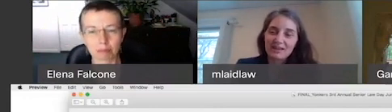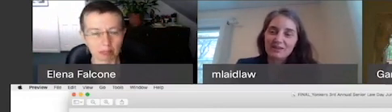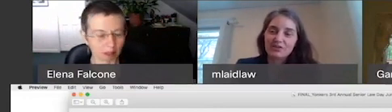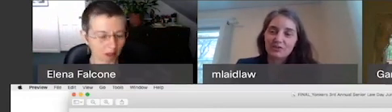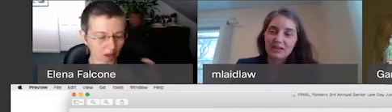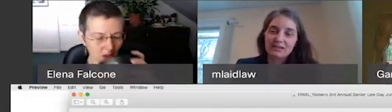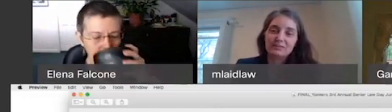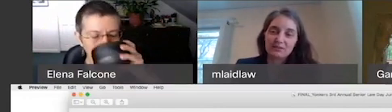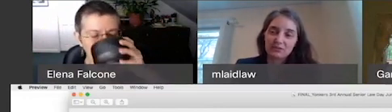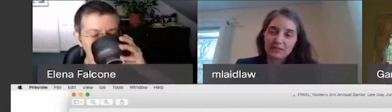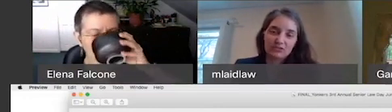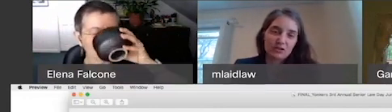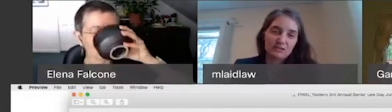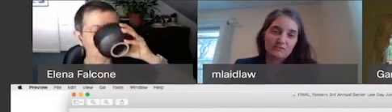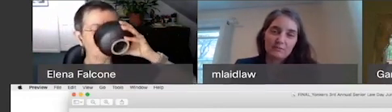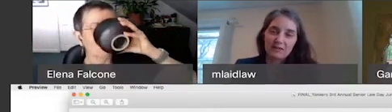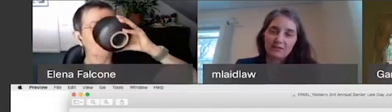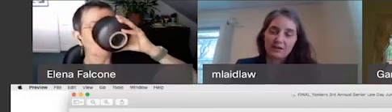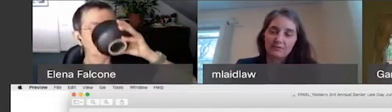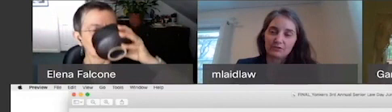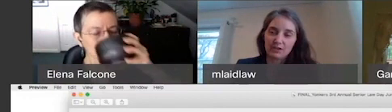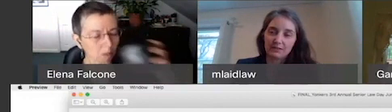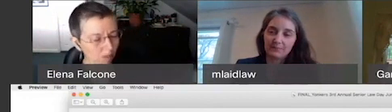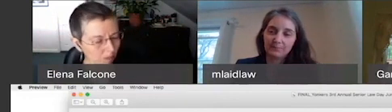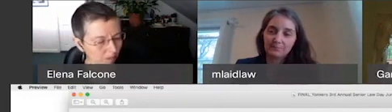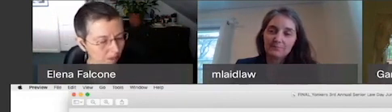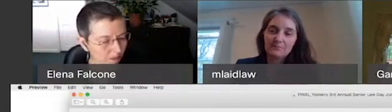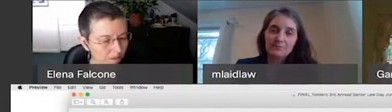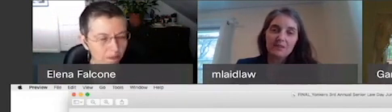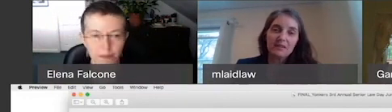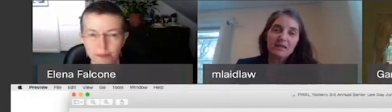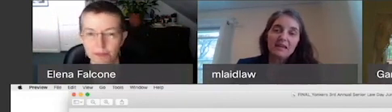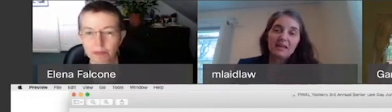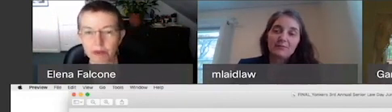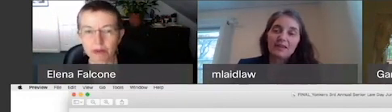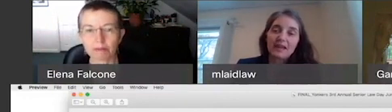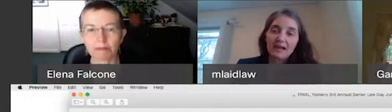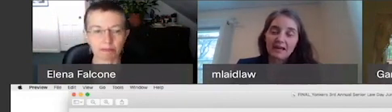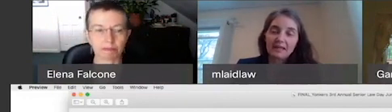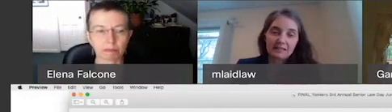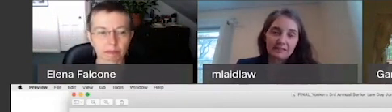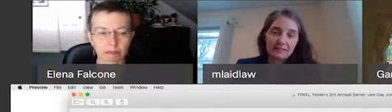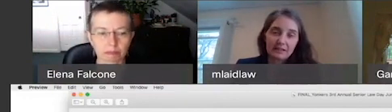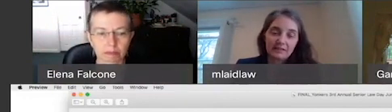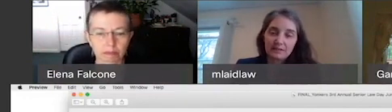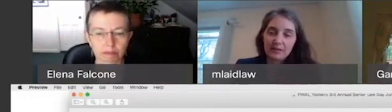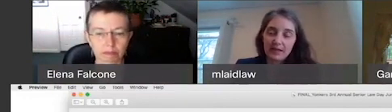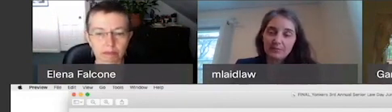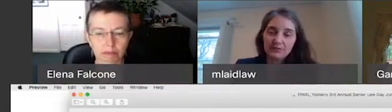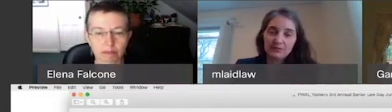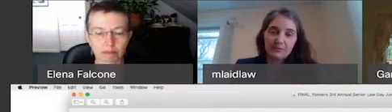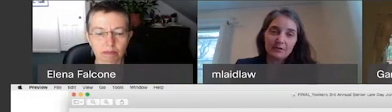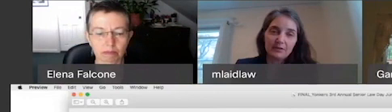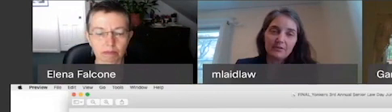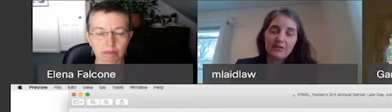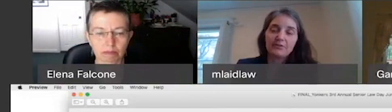that they created a special needs trust for the benefit of their son. If they hadn't, and something happened to